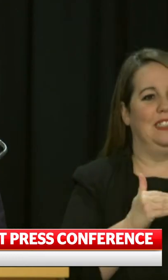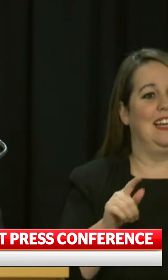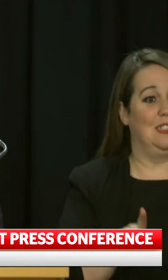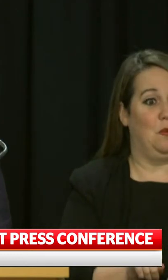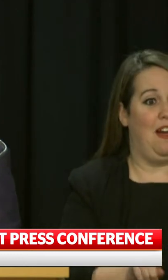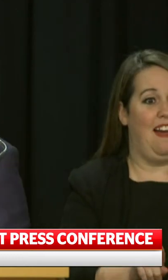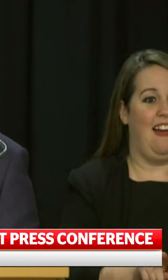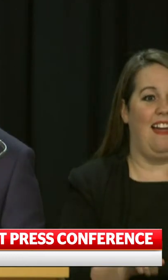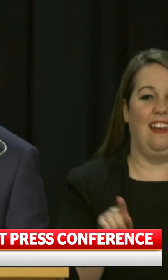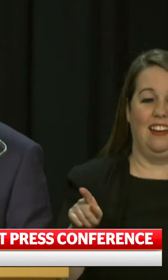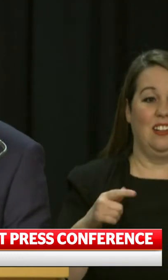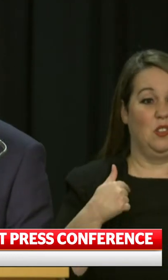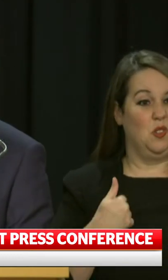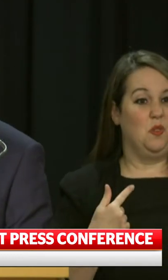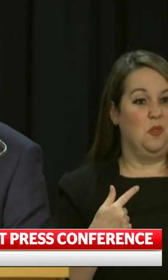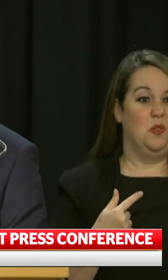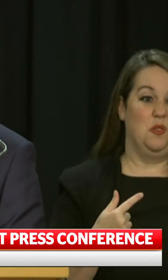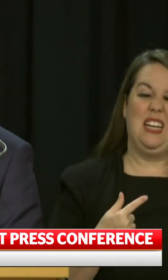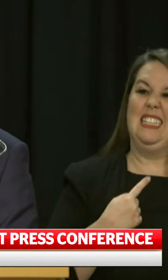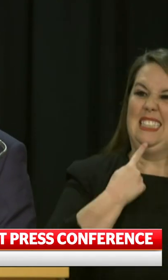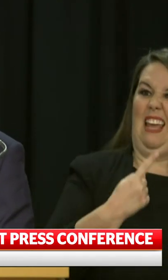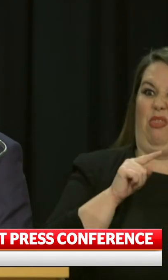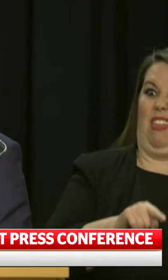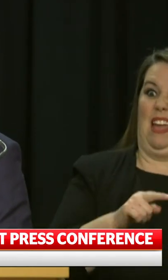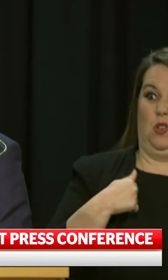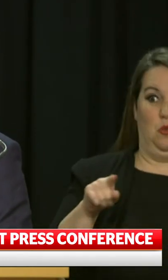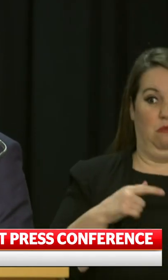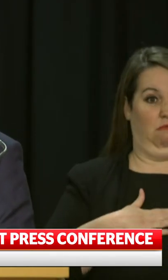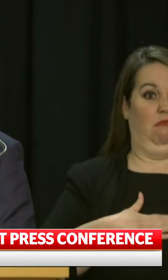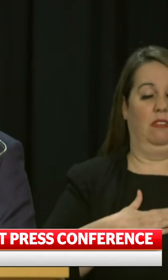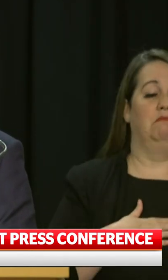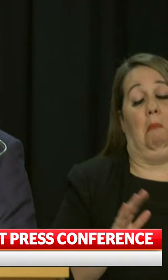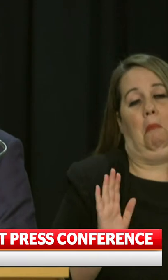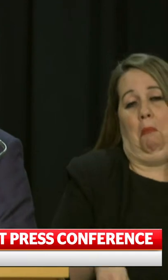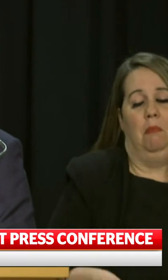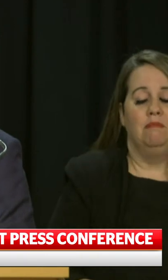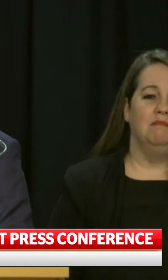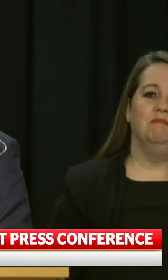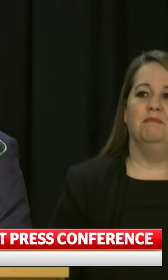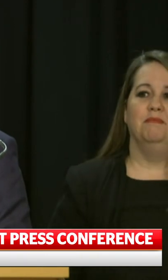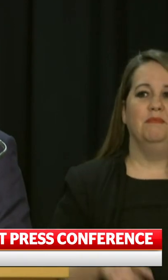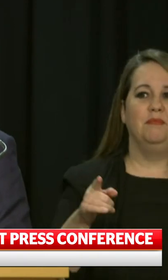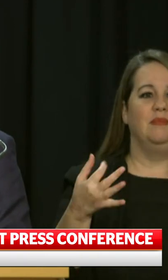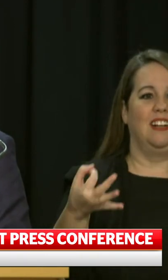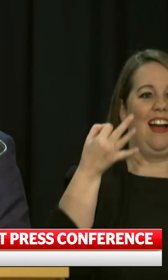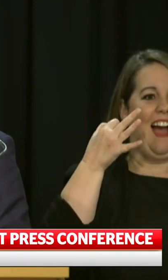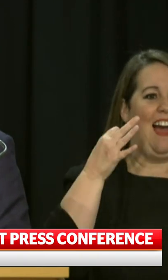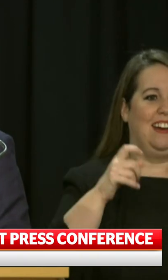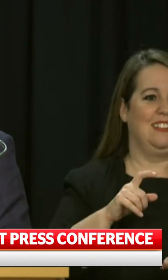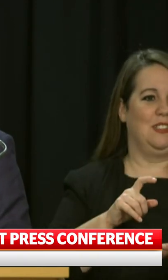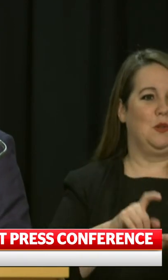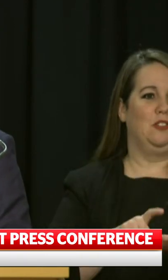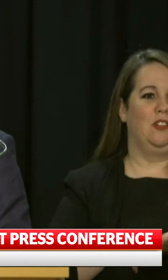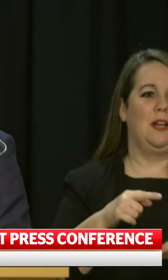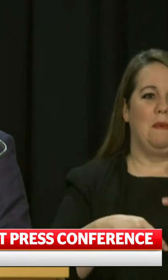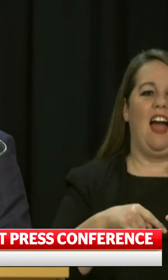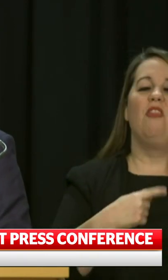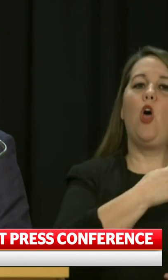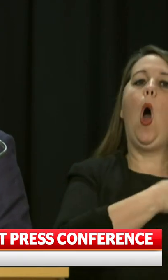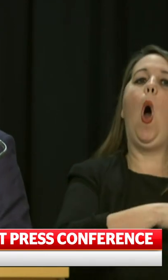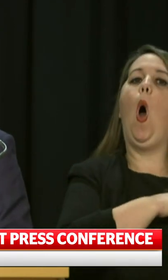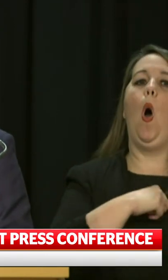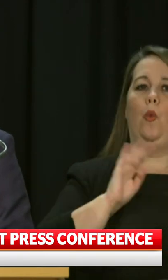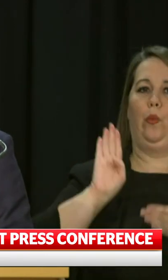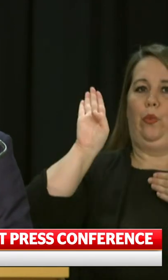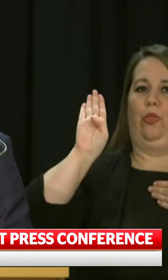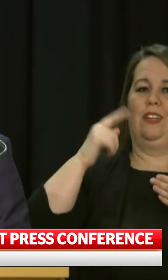Fair enough. On to the Americans. Clear. Did you read out the oath bit where they asked you to pledge allegiance to his heirs and successors as well?